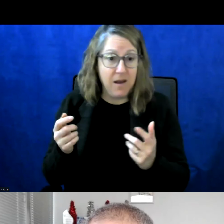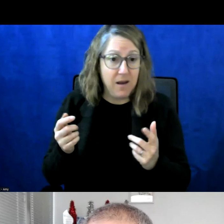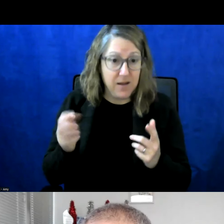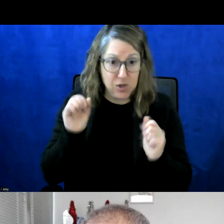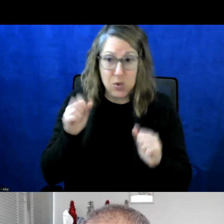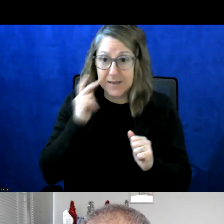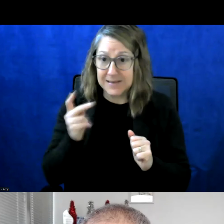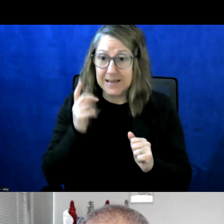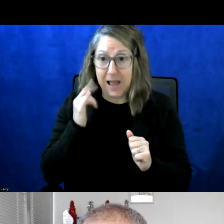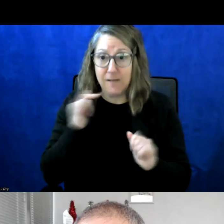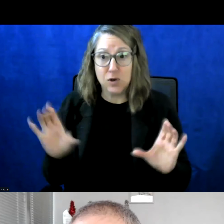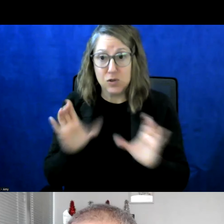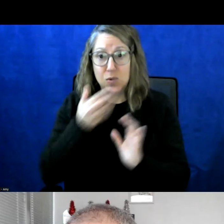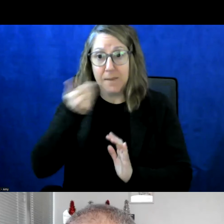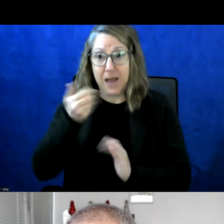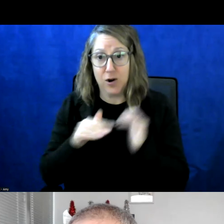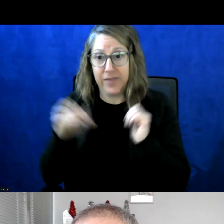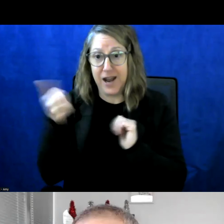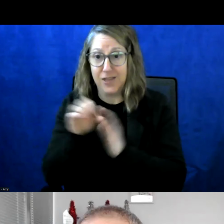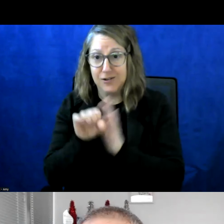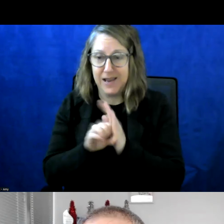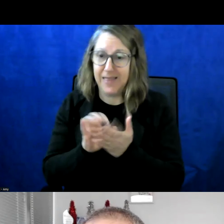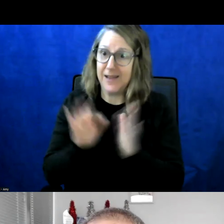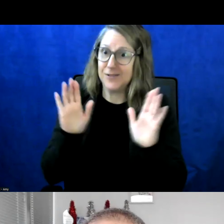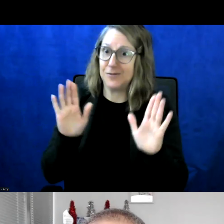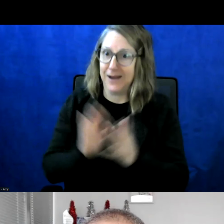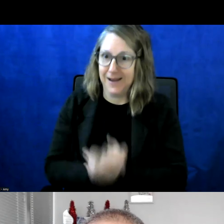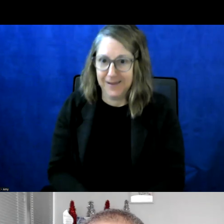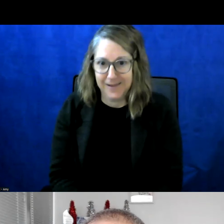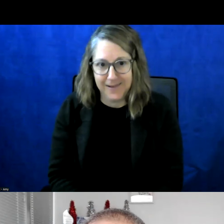is doing better. That's fantastic. And this is